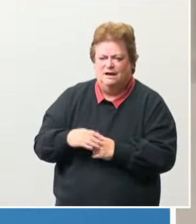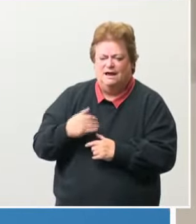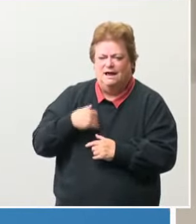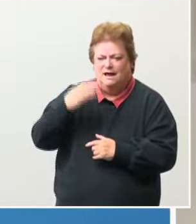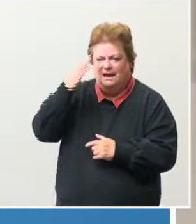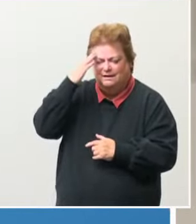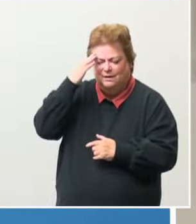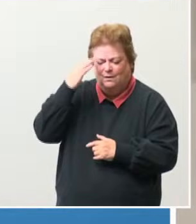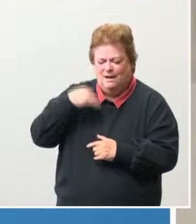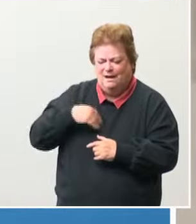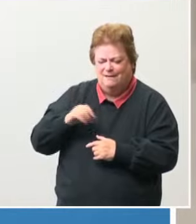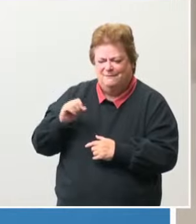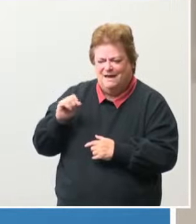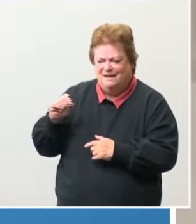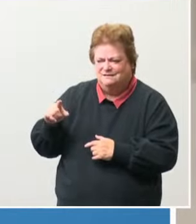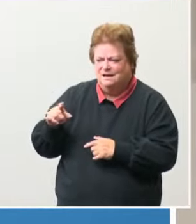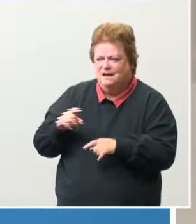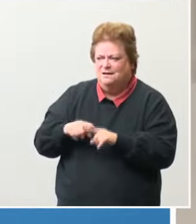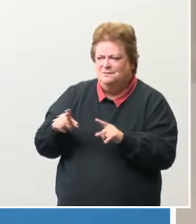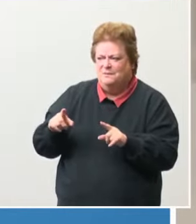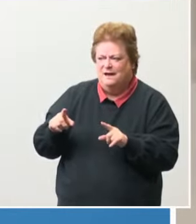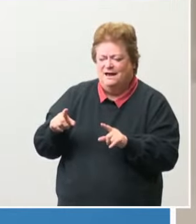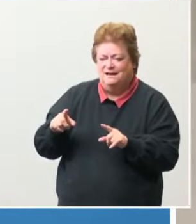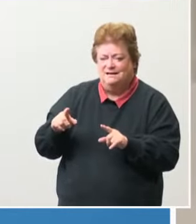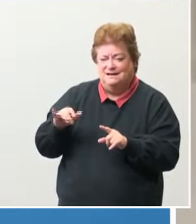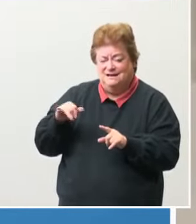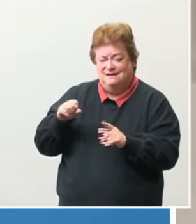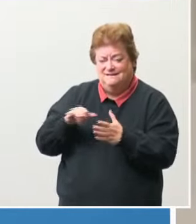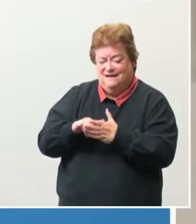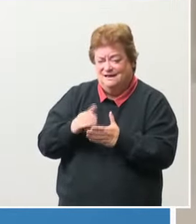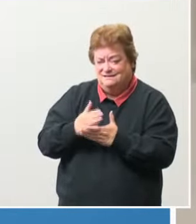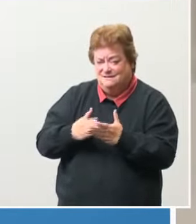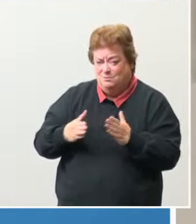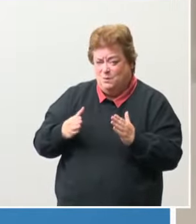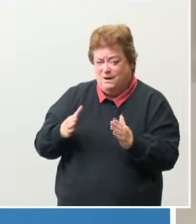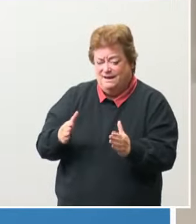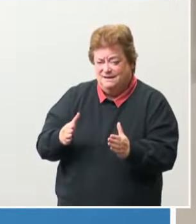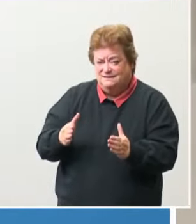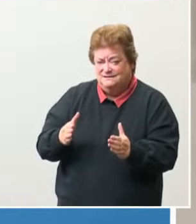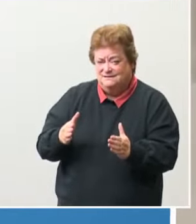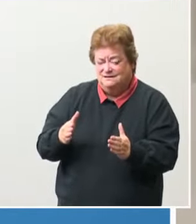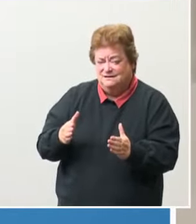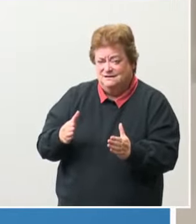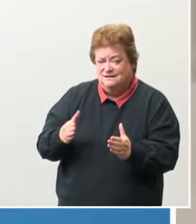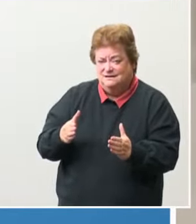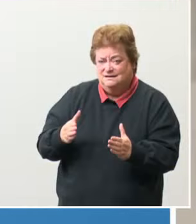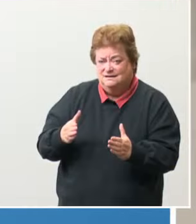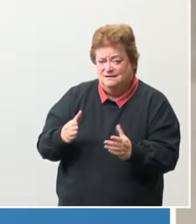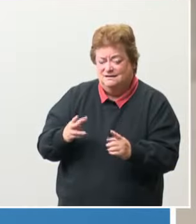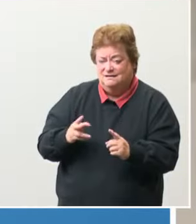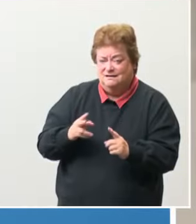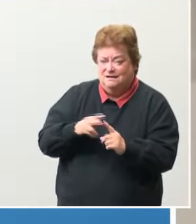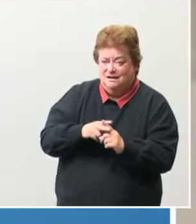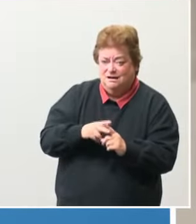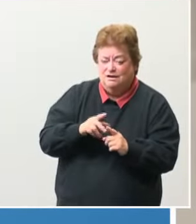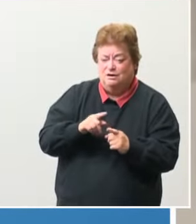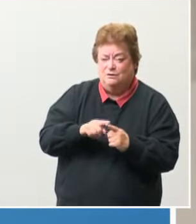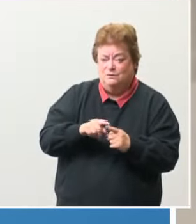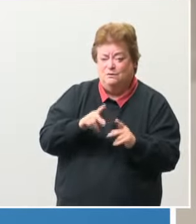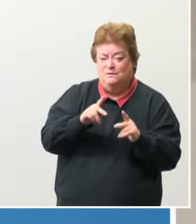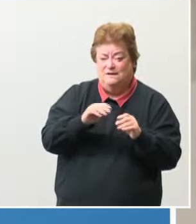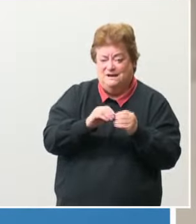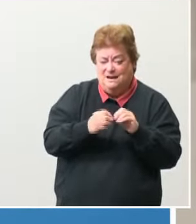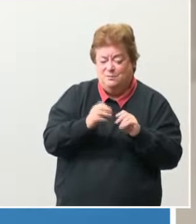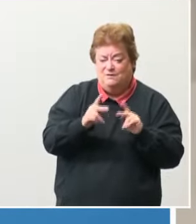you to speculate here, but would you say that that is in some ways attributed to the number of people that we have